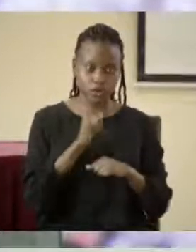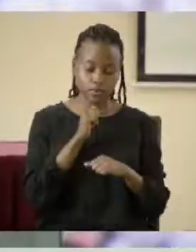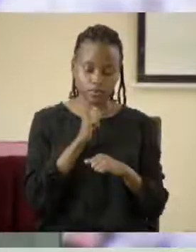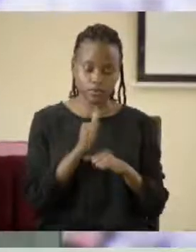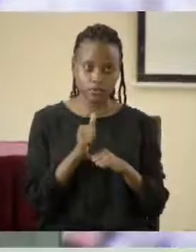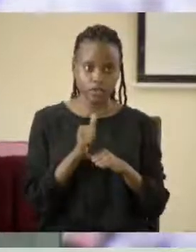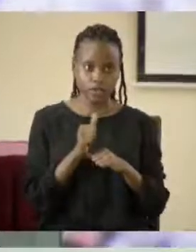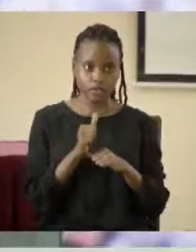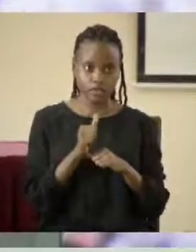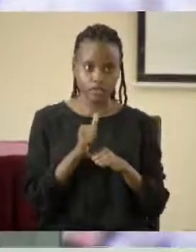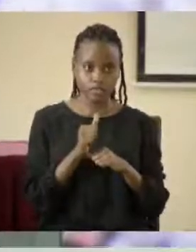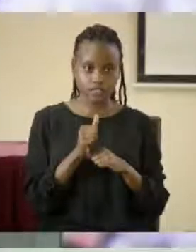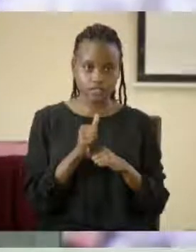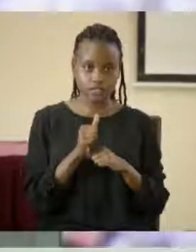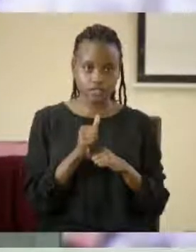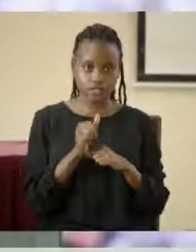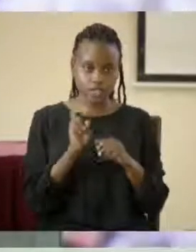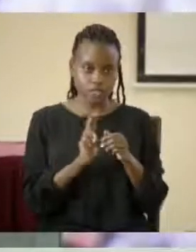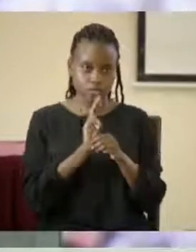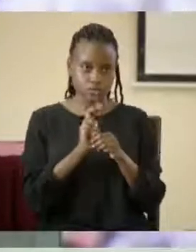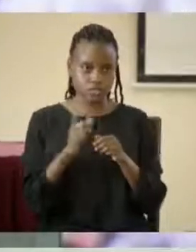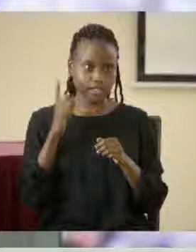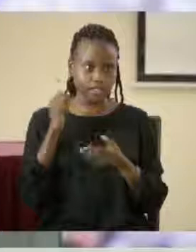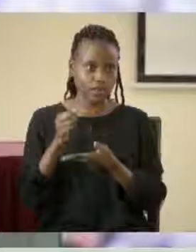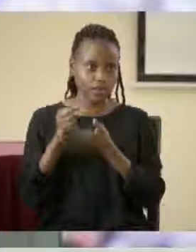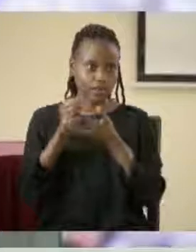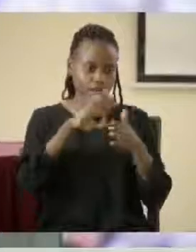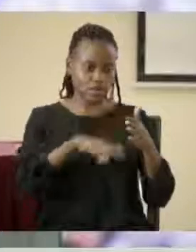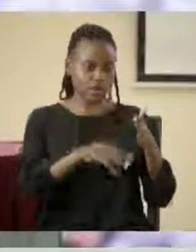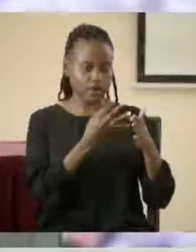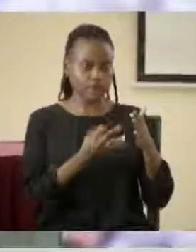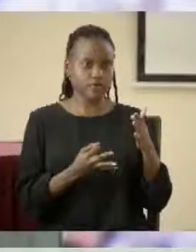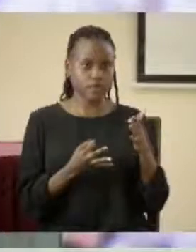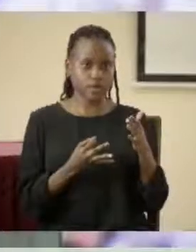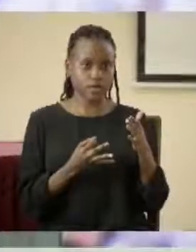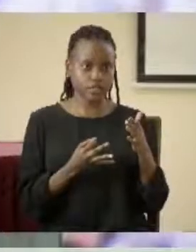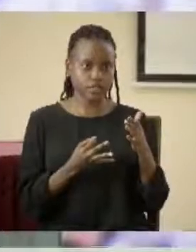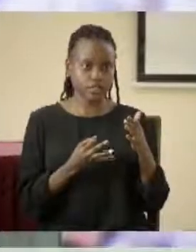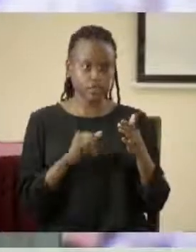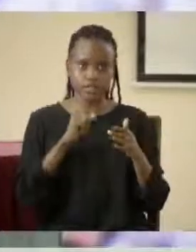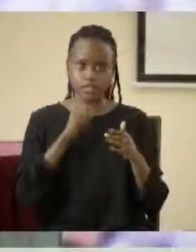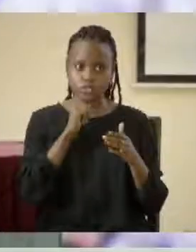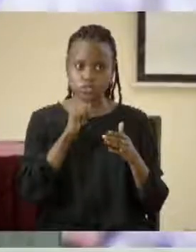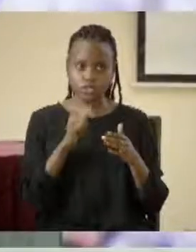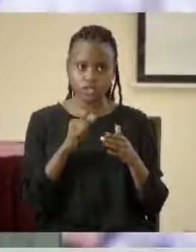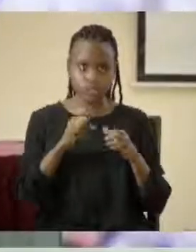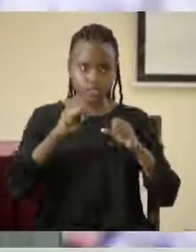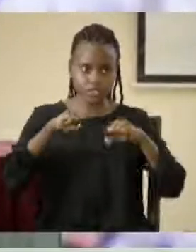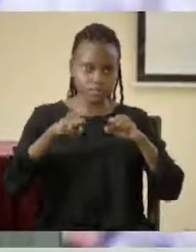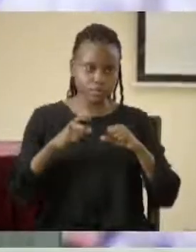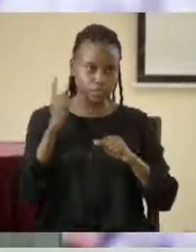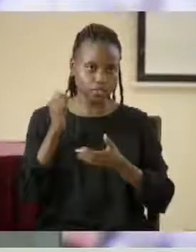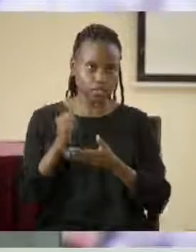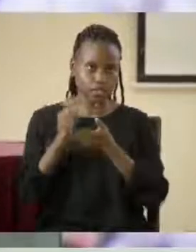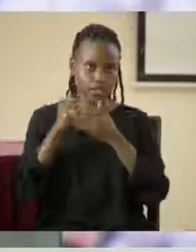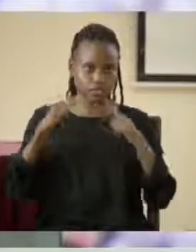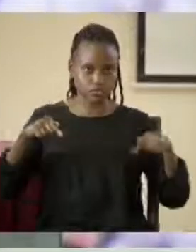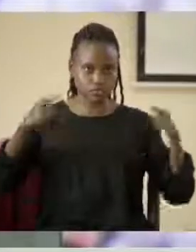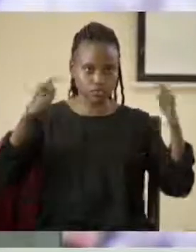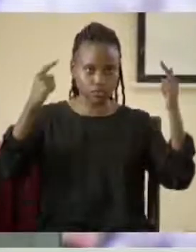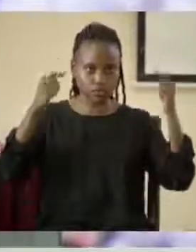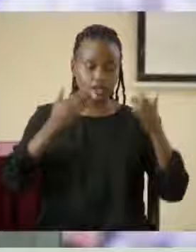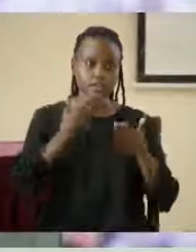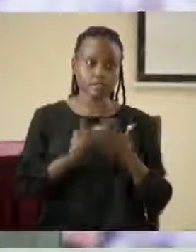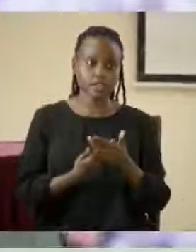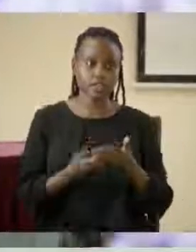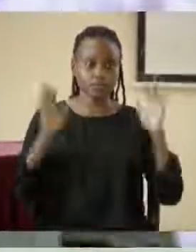not patching legal aid on a framework that really will not enable legal aid to thrive. I